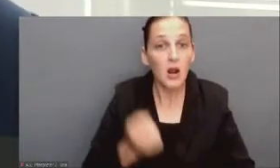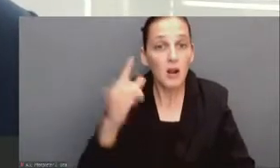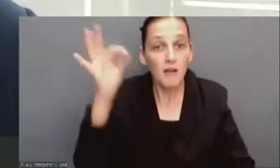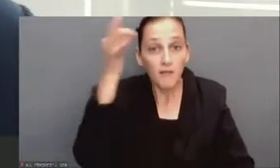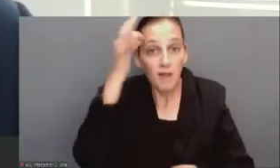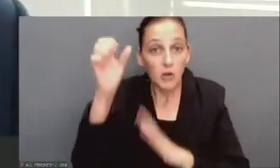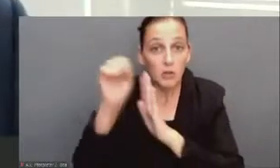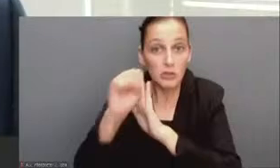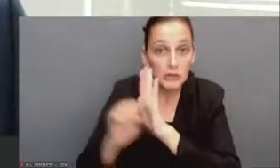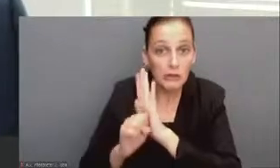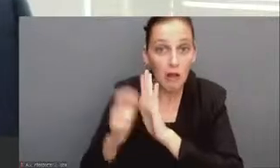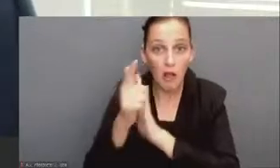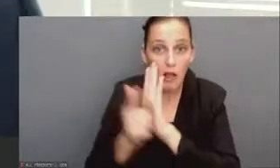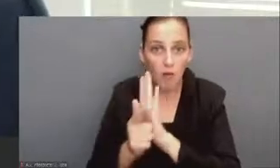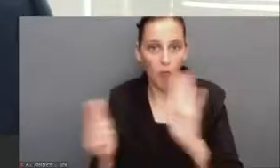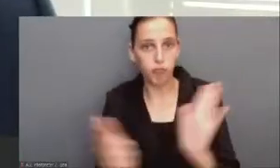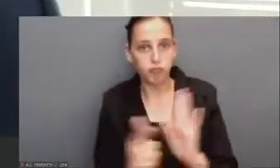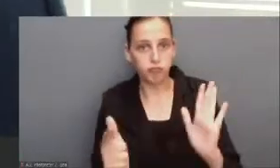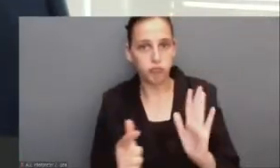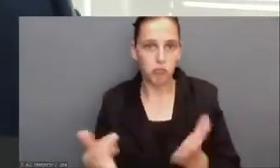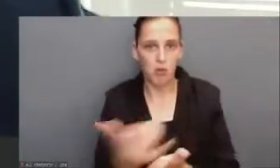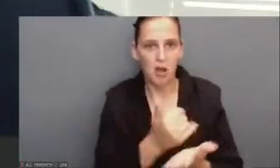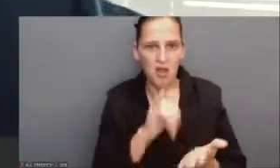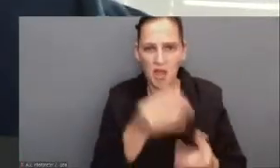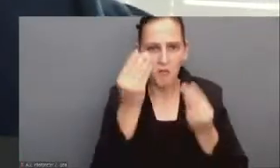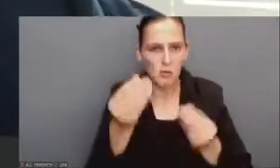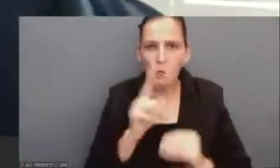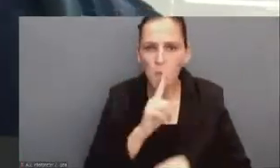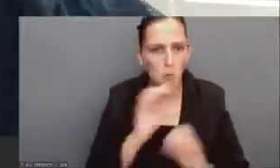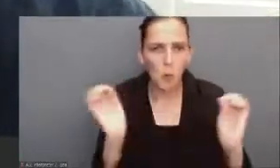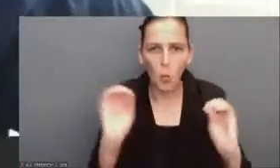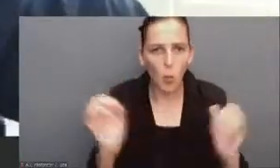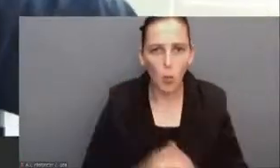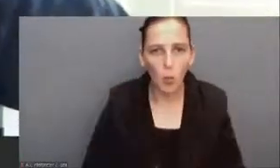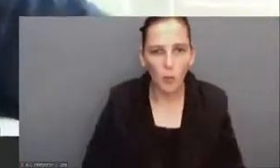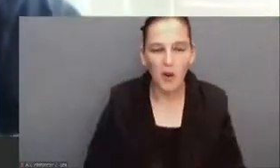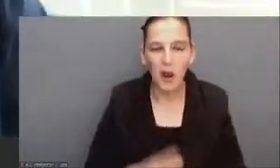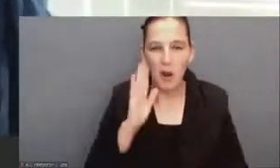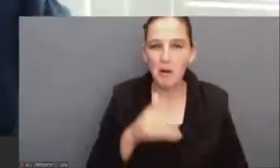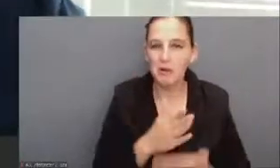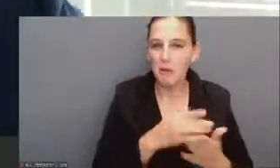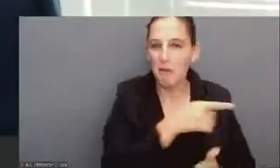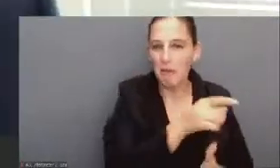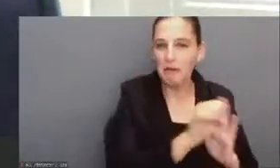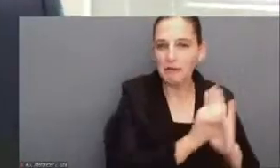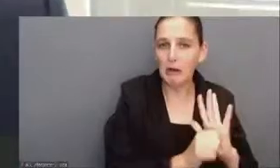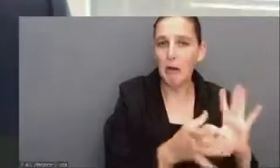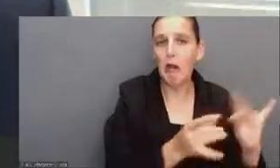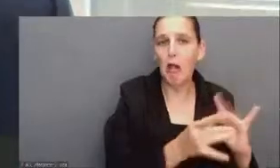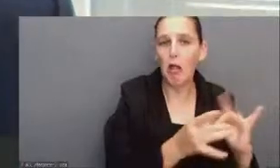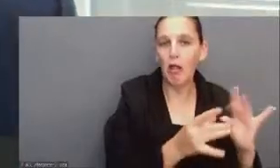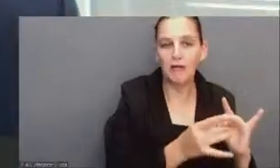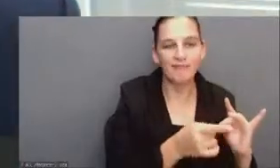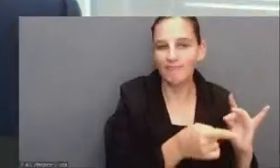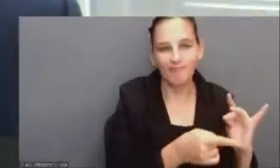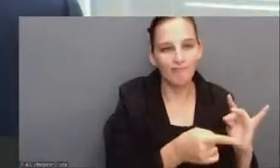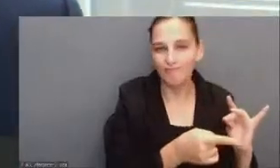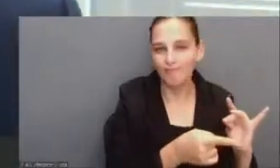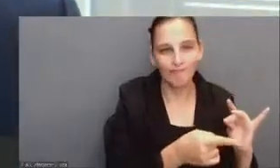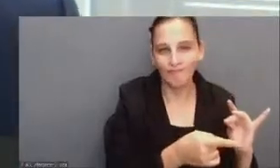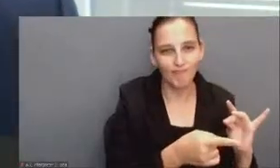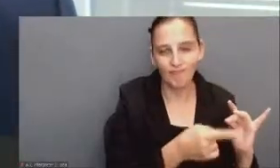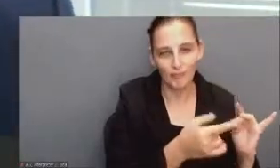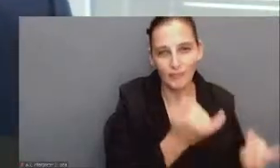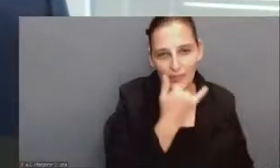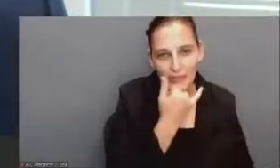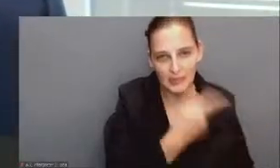this. Although I know I've heard couple of state health officers say that to some of my members, and they were sadly